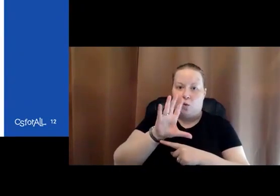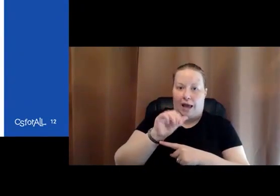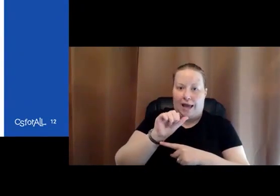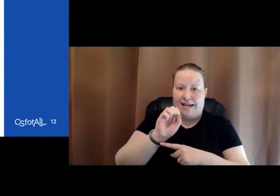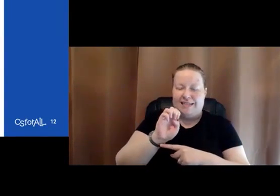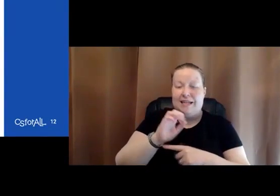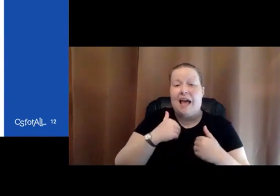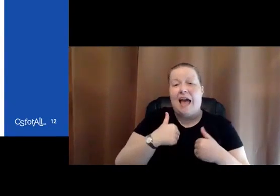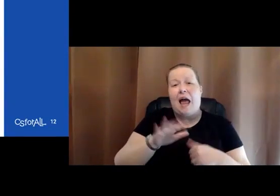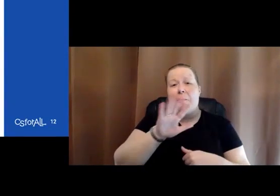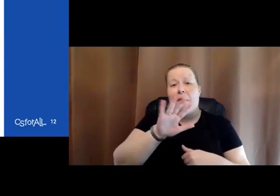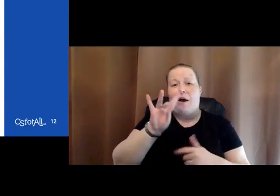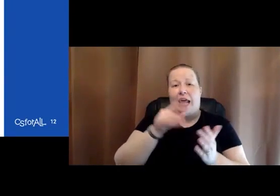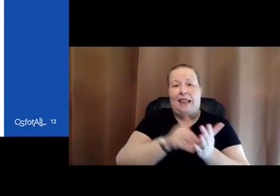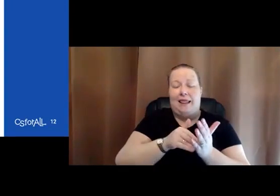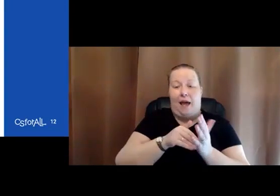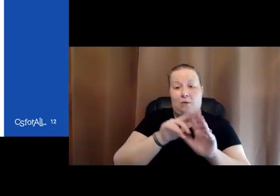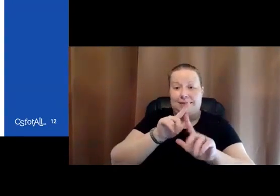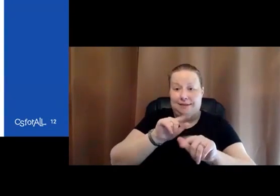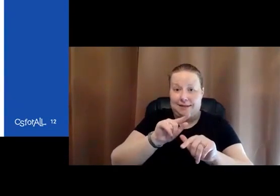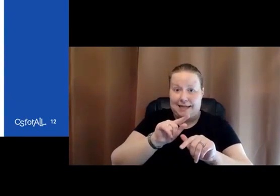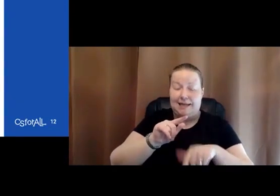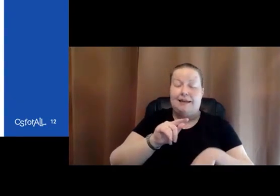attendees for that. And